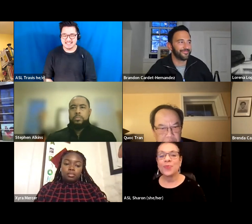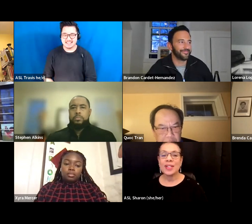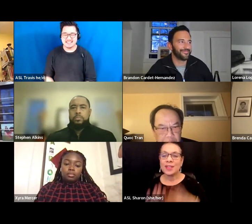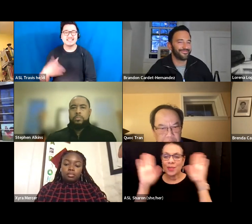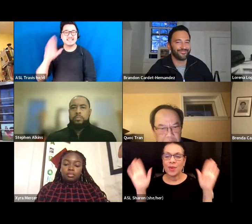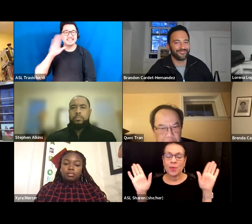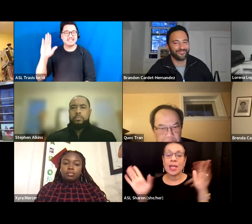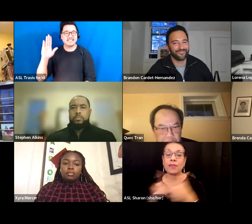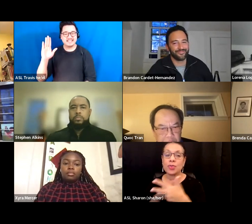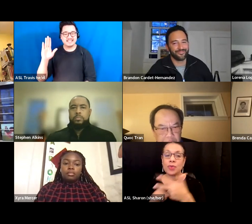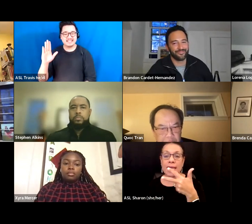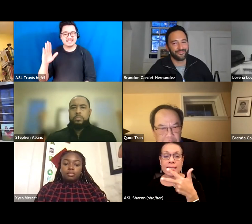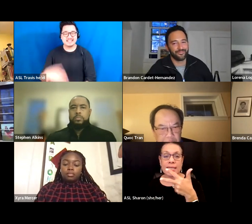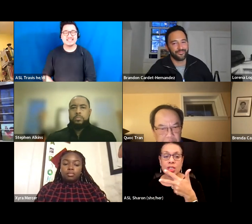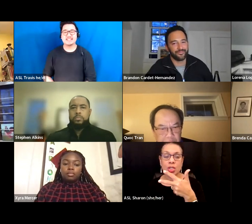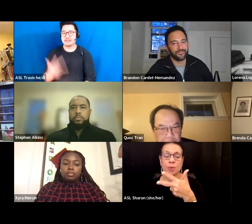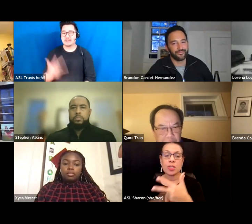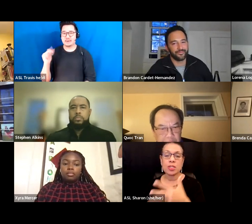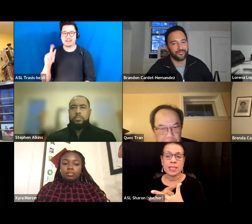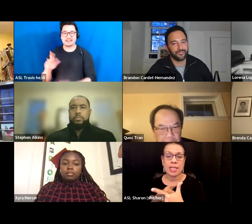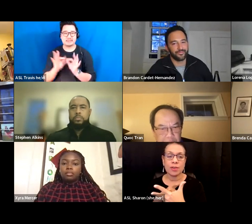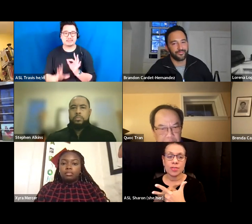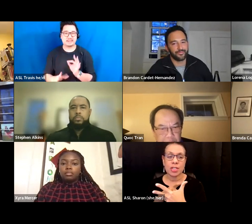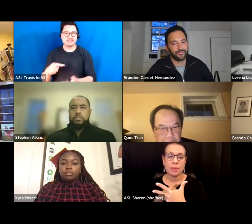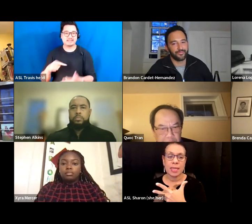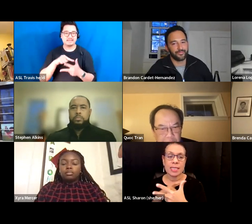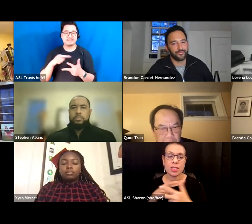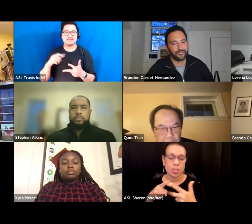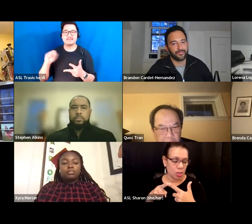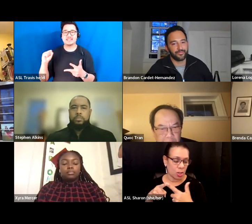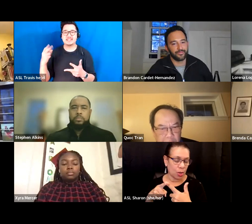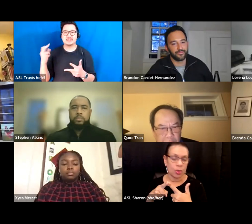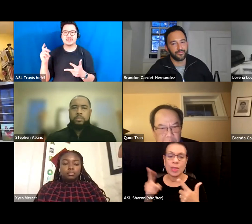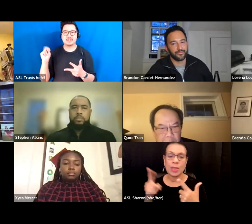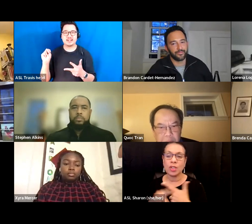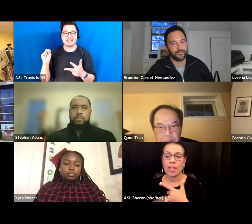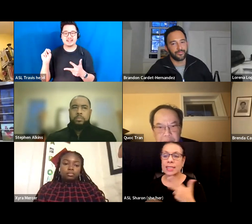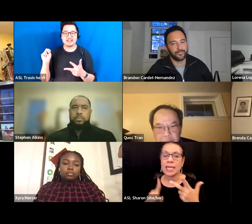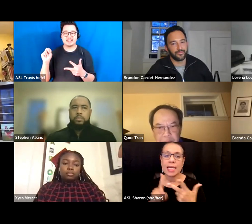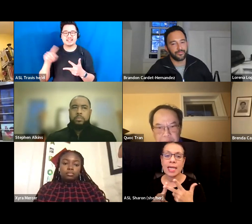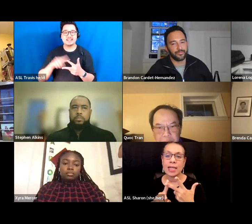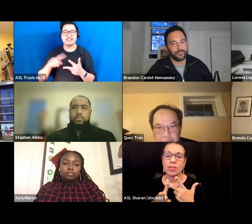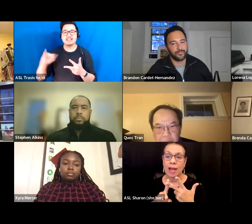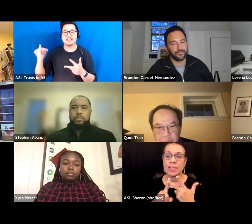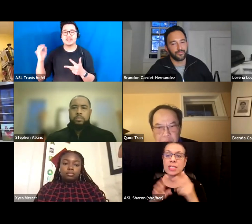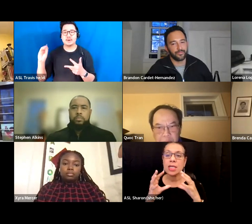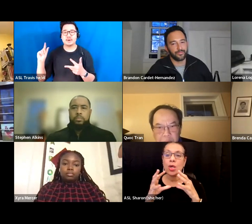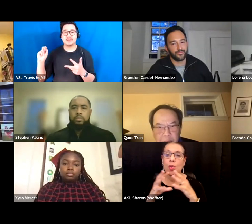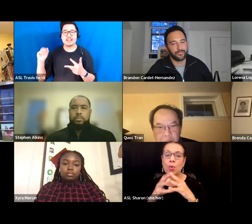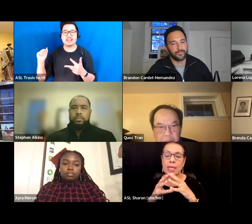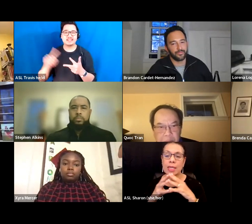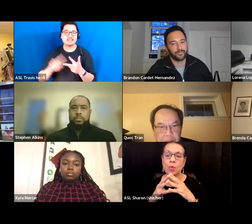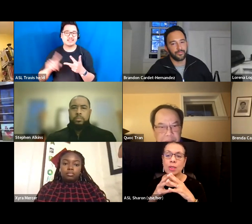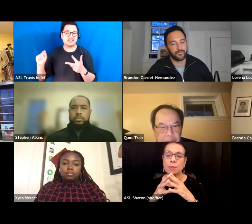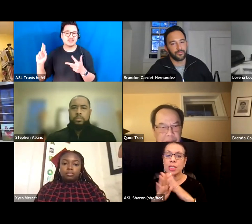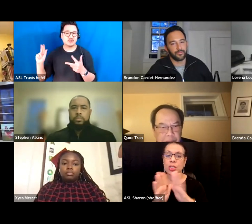thank thank you we have three asl interpreters myself sharon mindy yo we have yolanta and travis